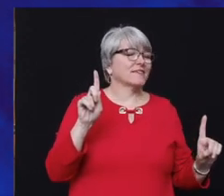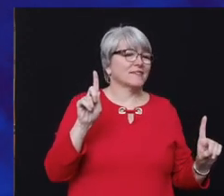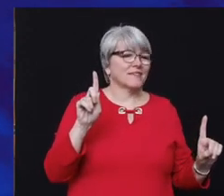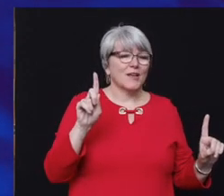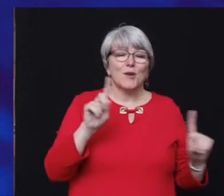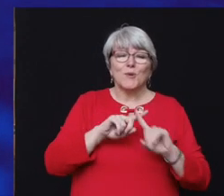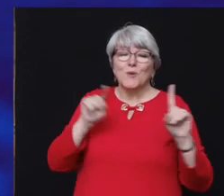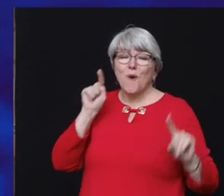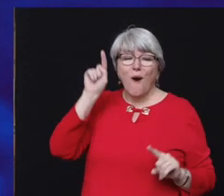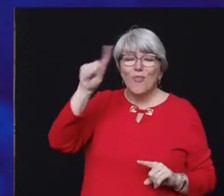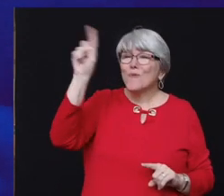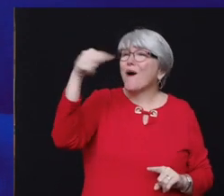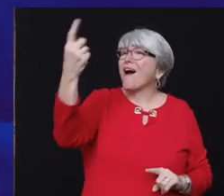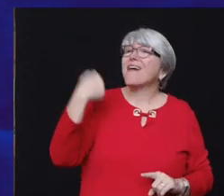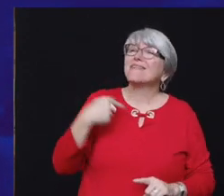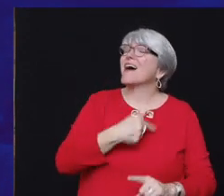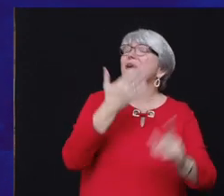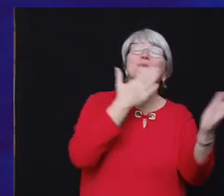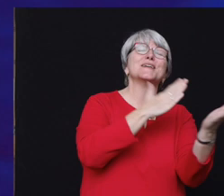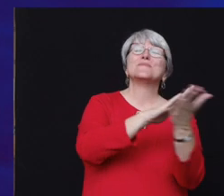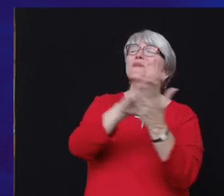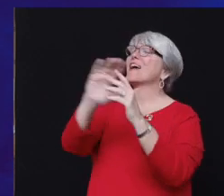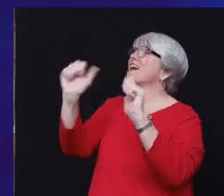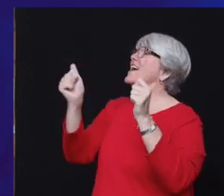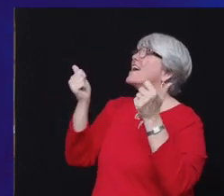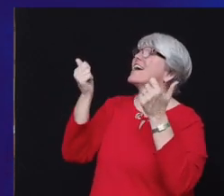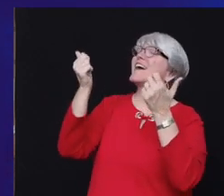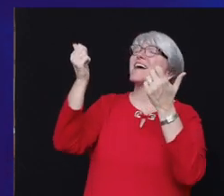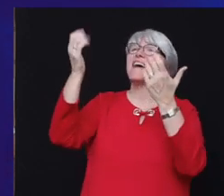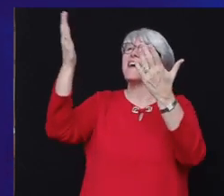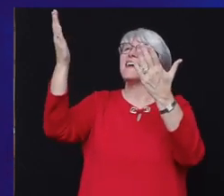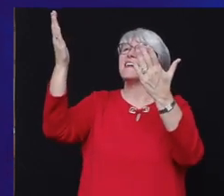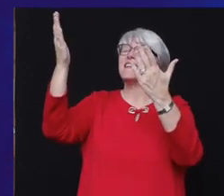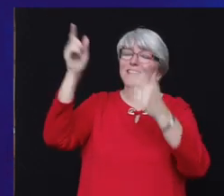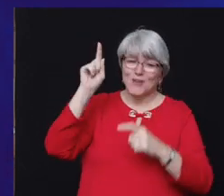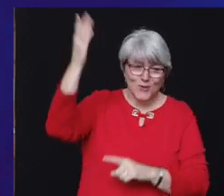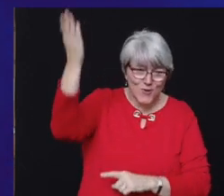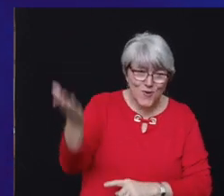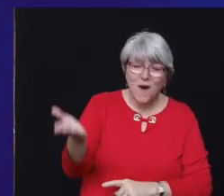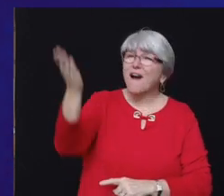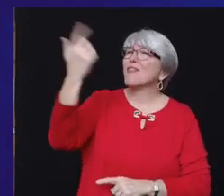way. You are the one that we pray.